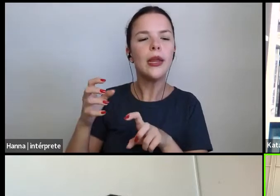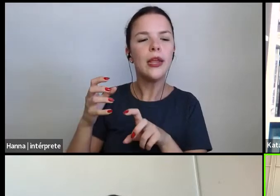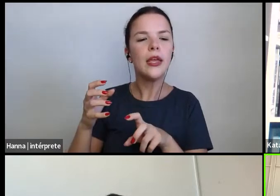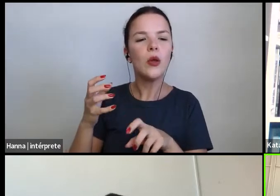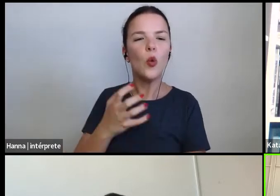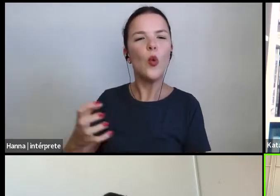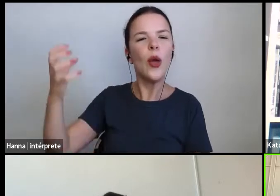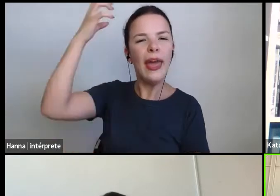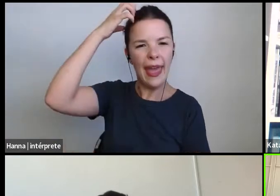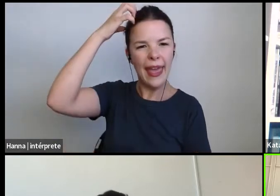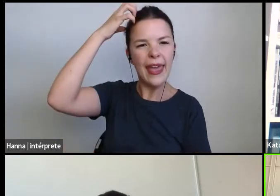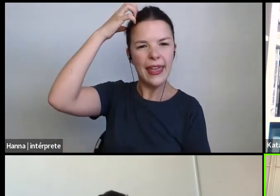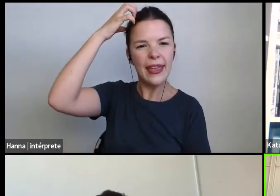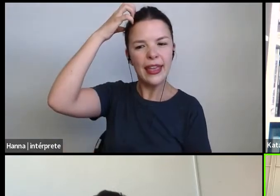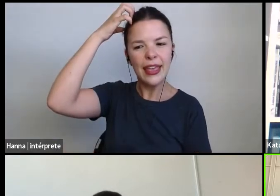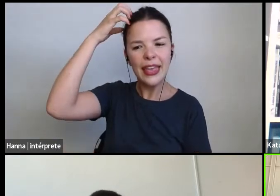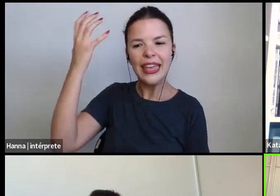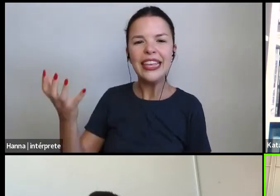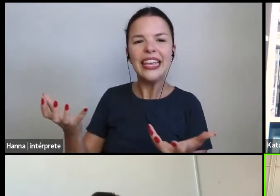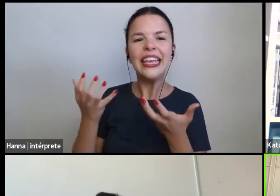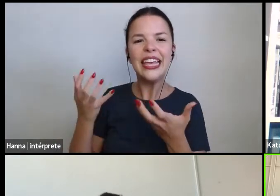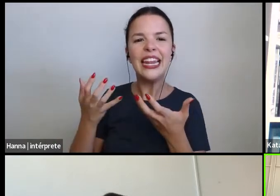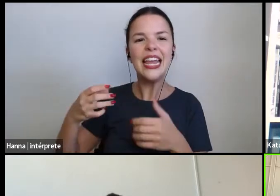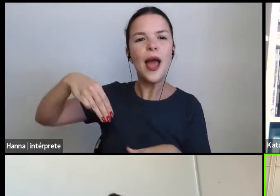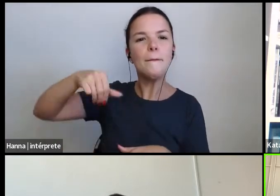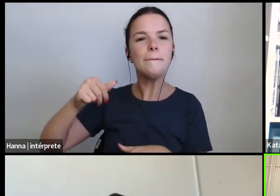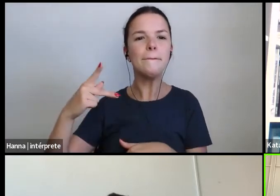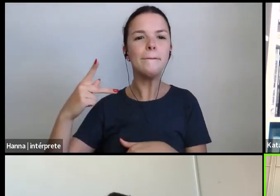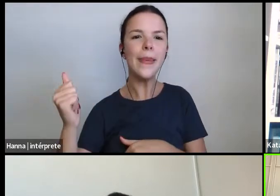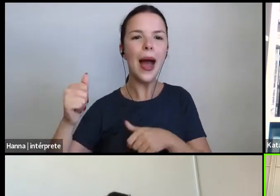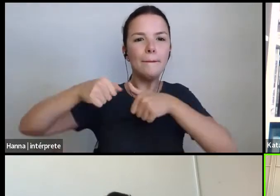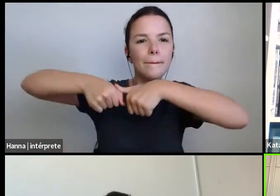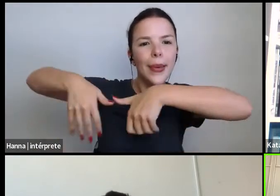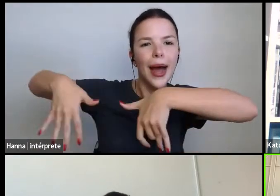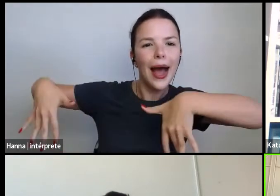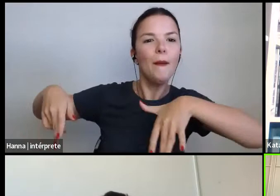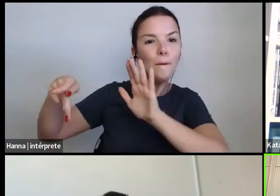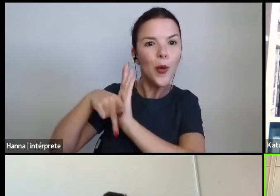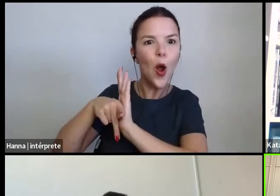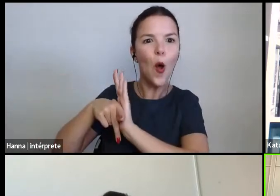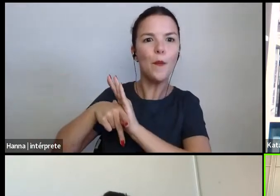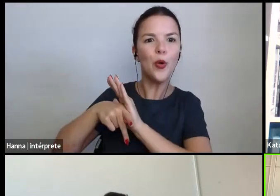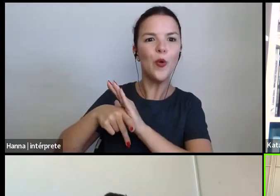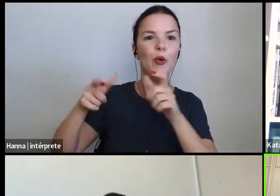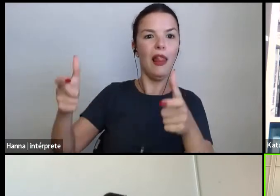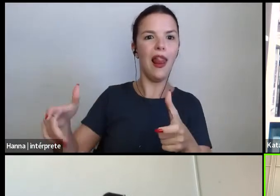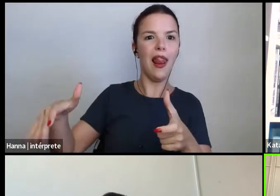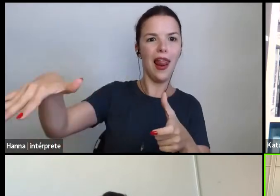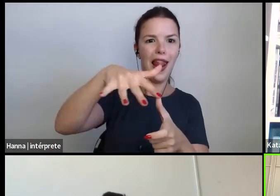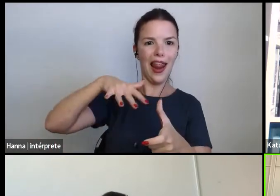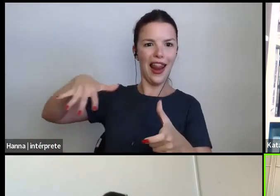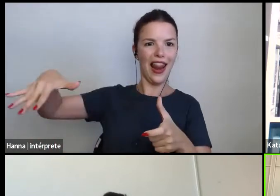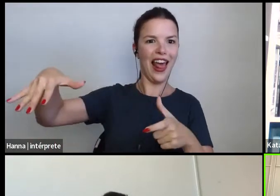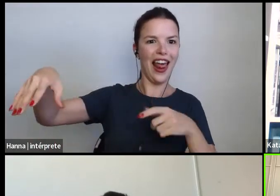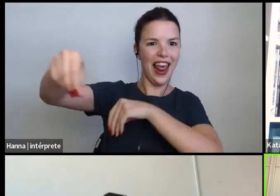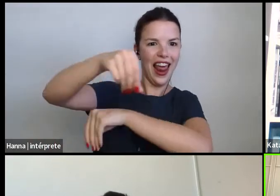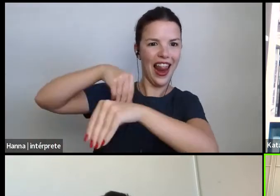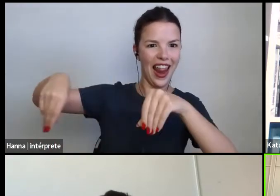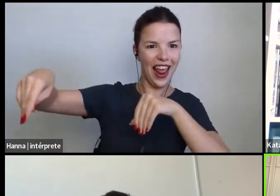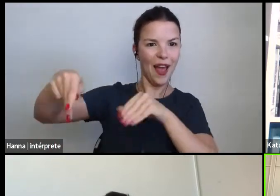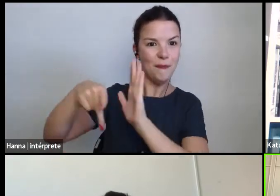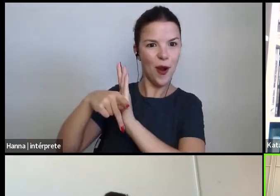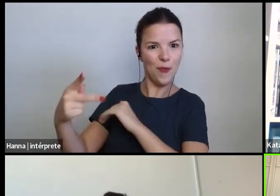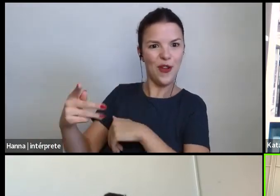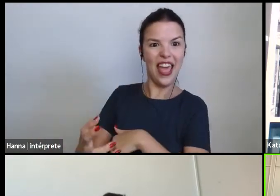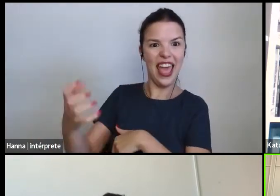that wanted a map from his kingdom, and the representation